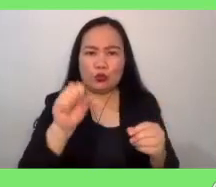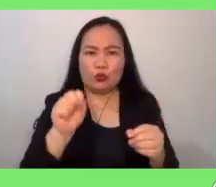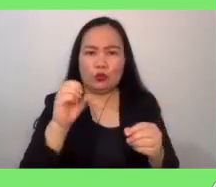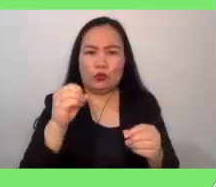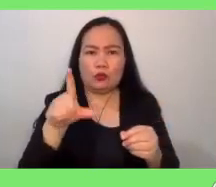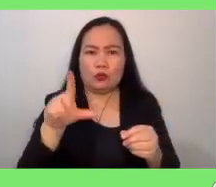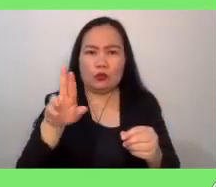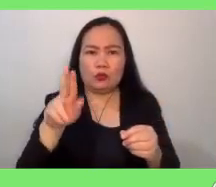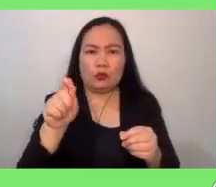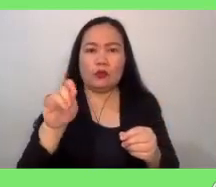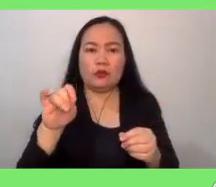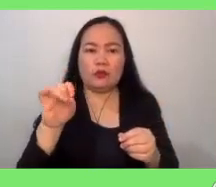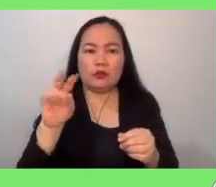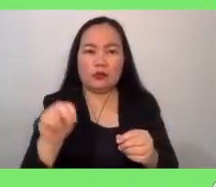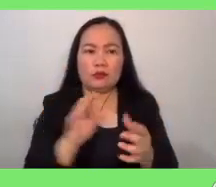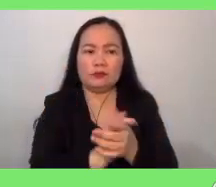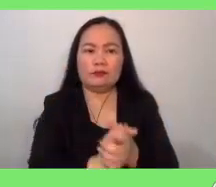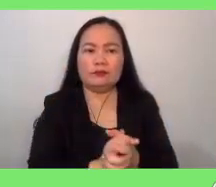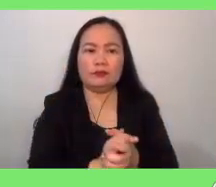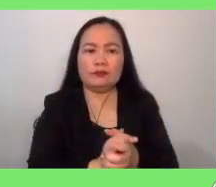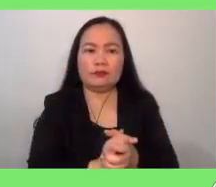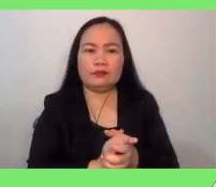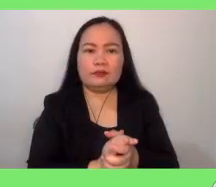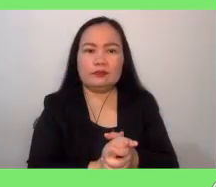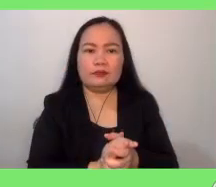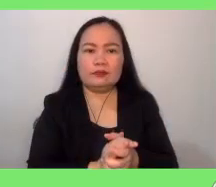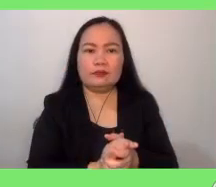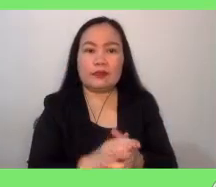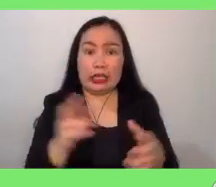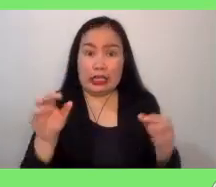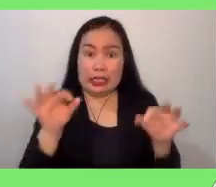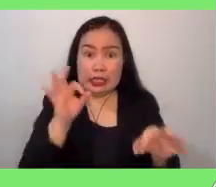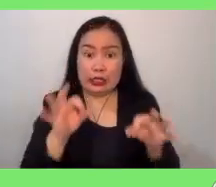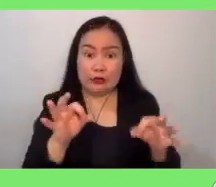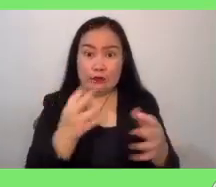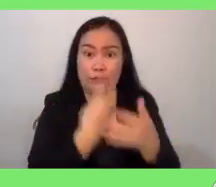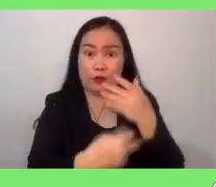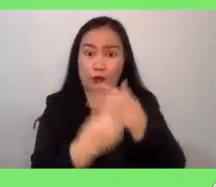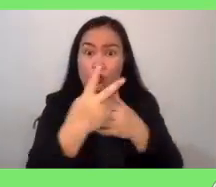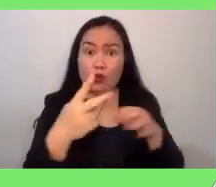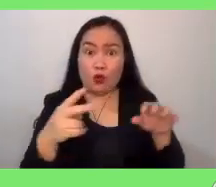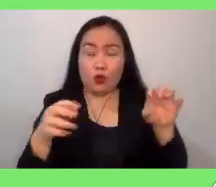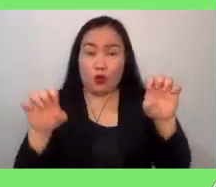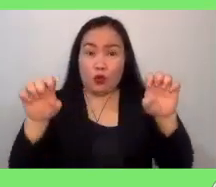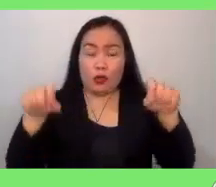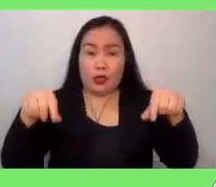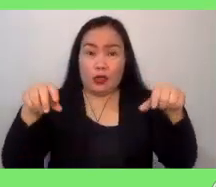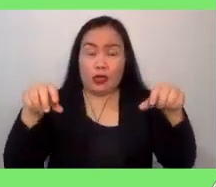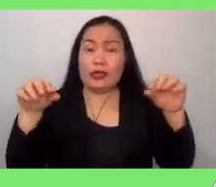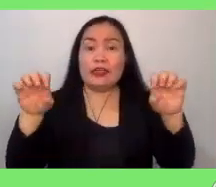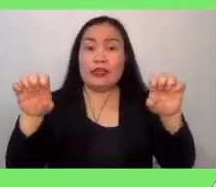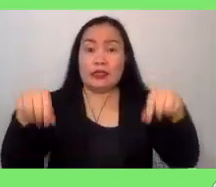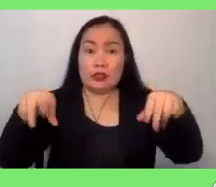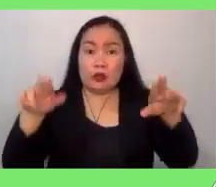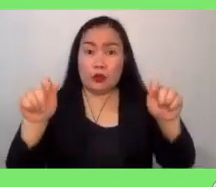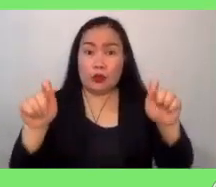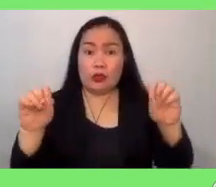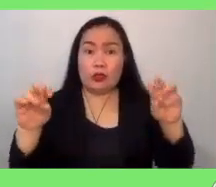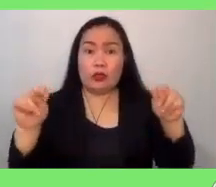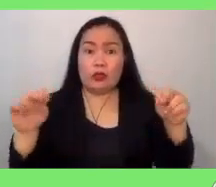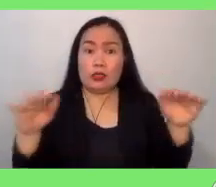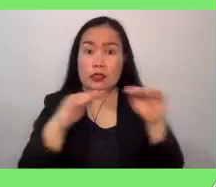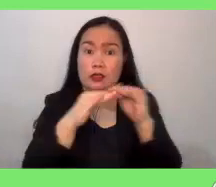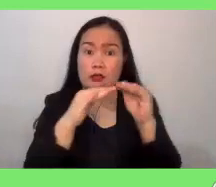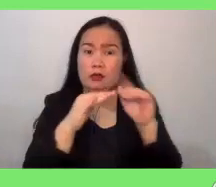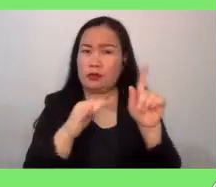a solution. So, two expressions with the same solution are said to be, kapag pareho ang solution ng dalawang equation